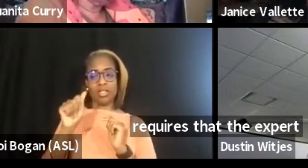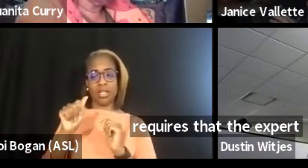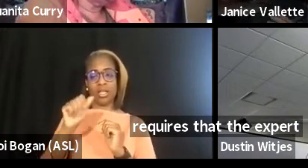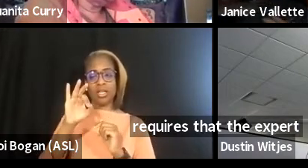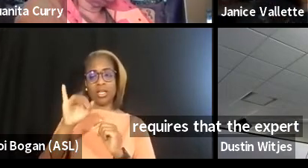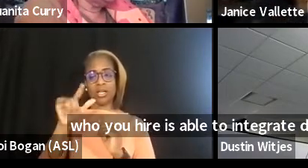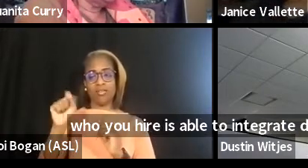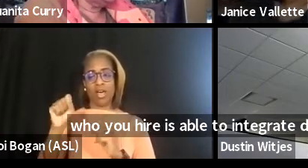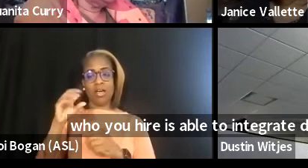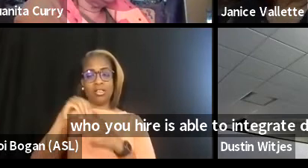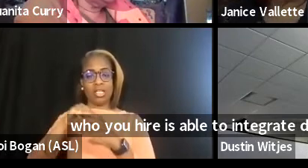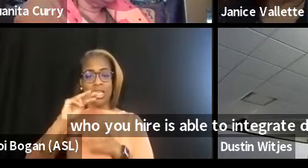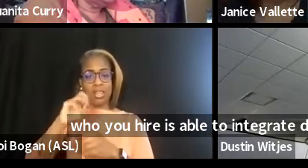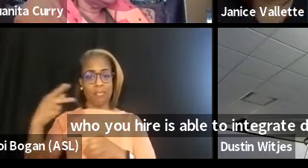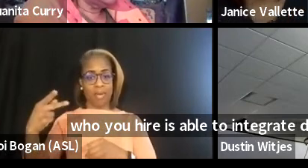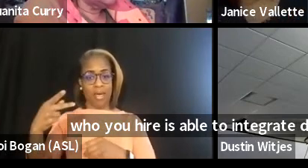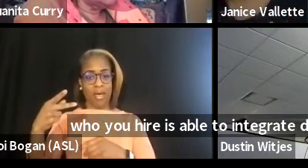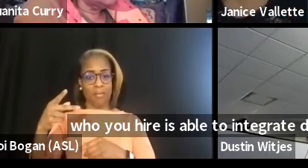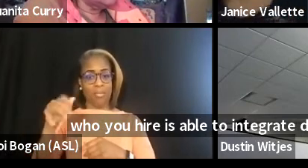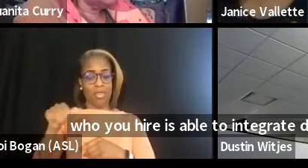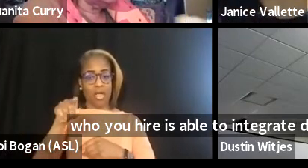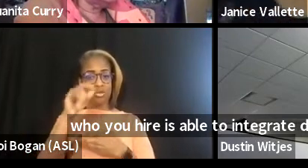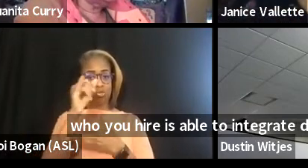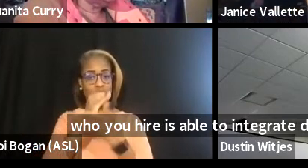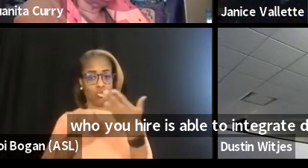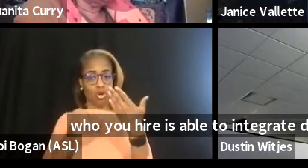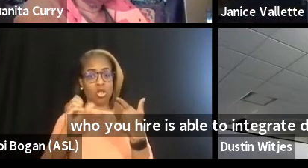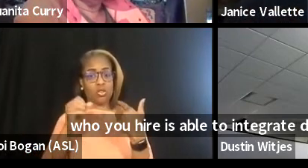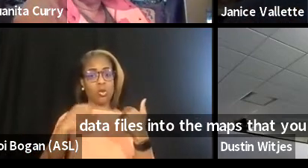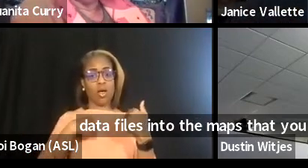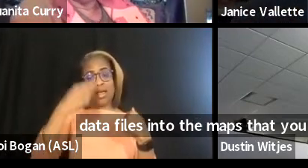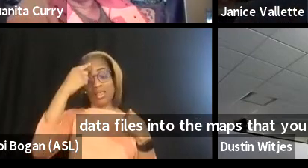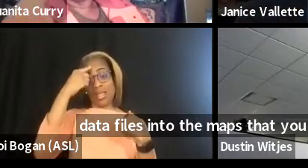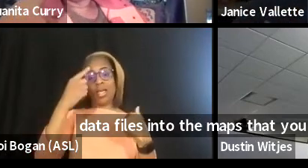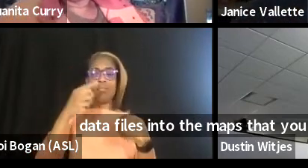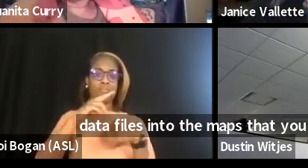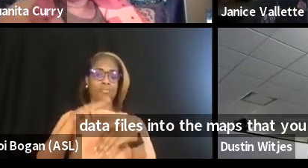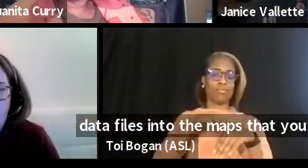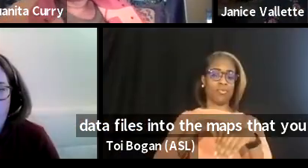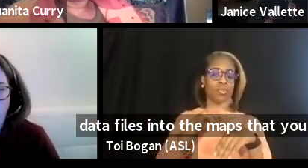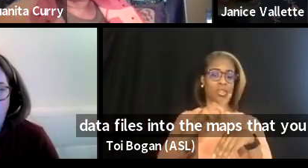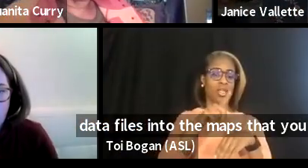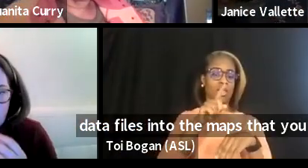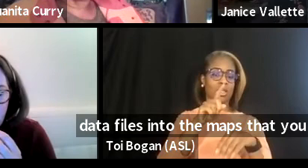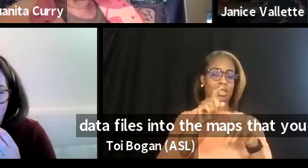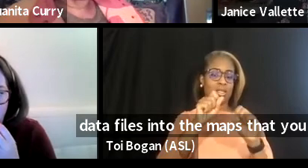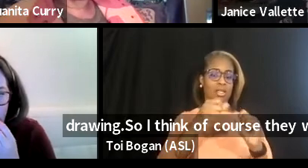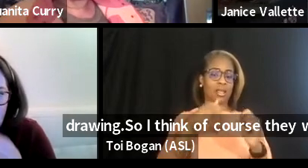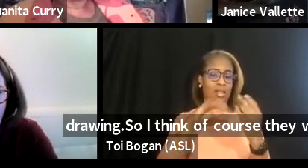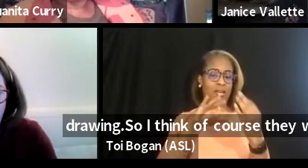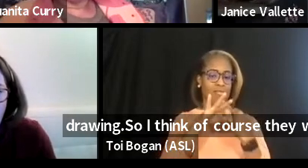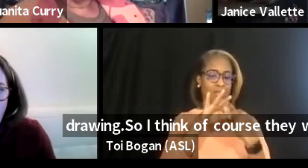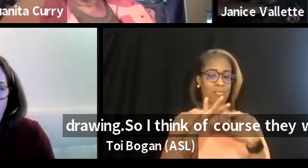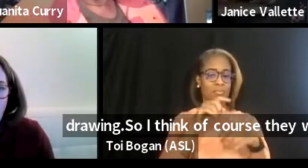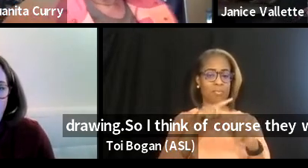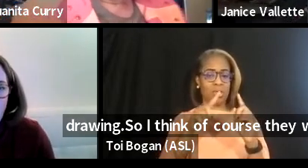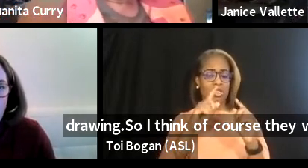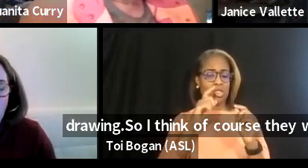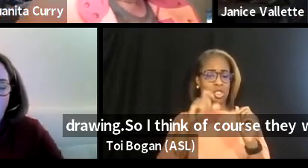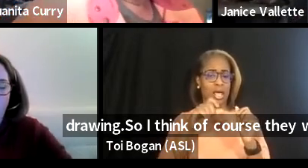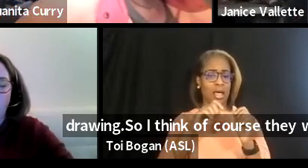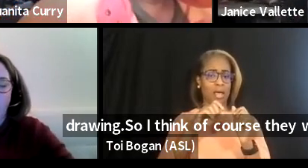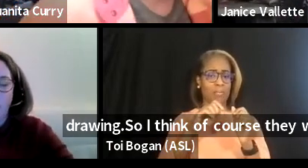the maps that you all are drawing. So I think, of course, they would be able to have input, but I wouldn't envision that being an issue based on the